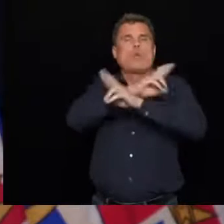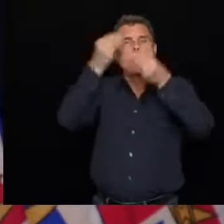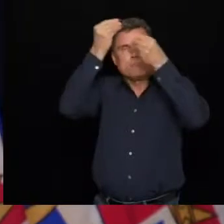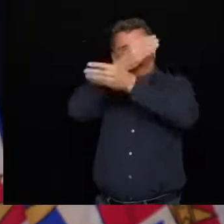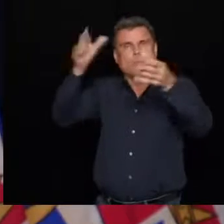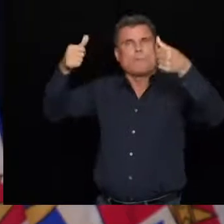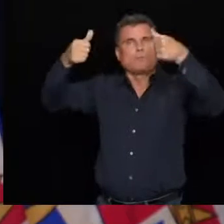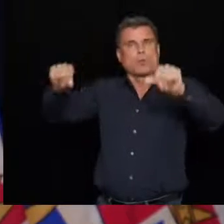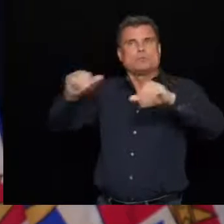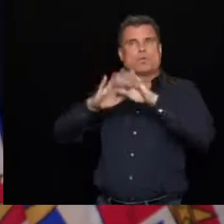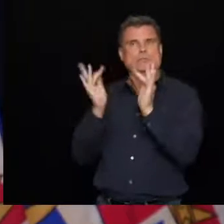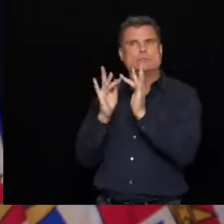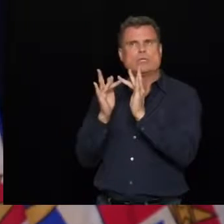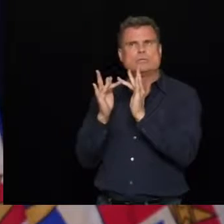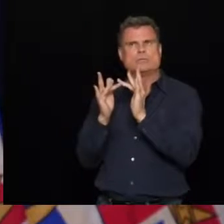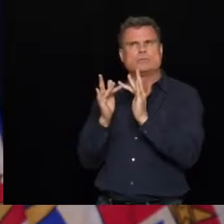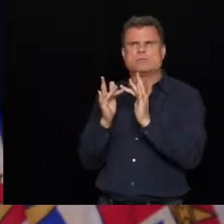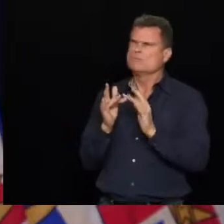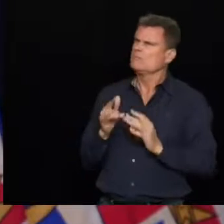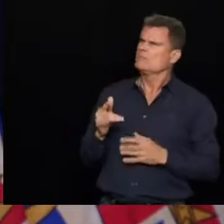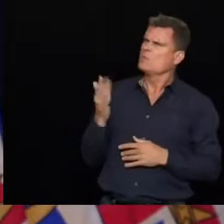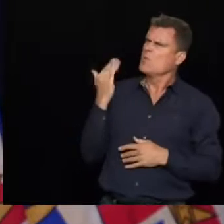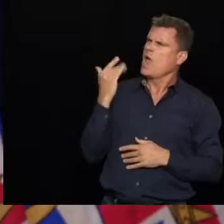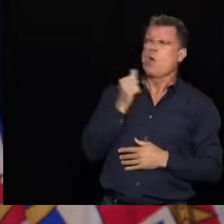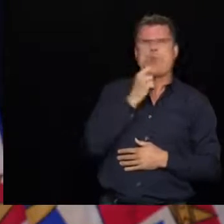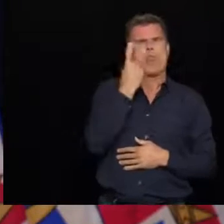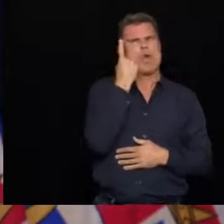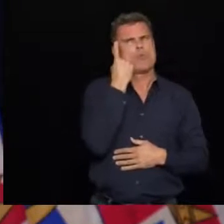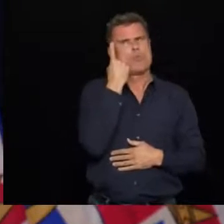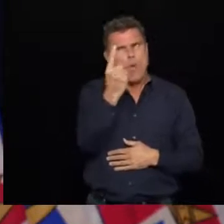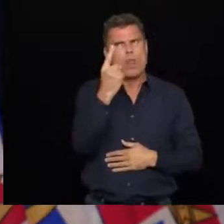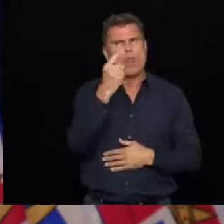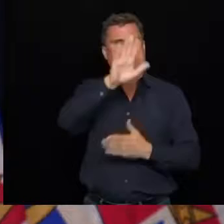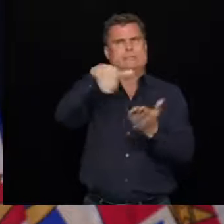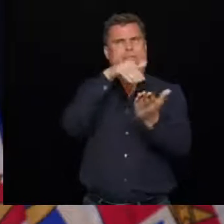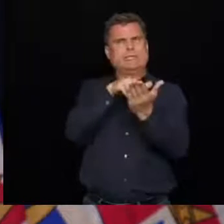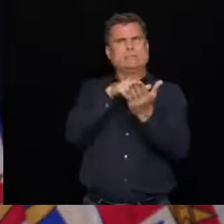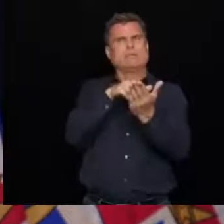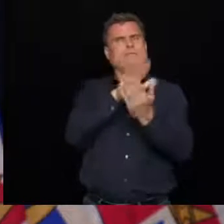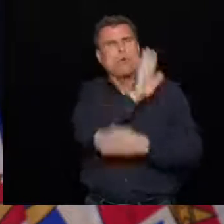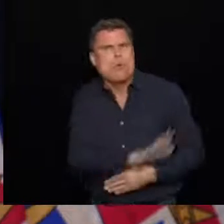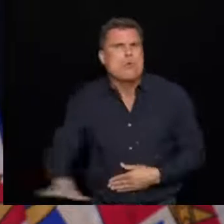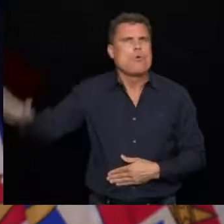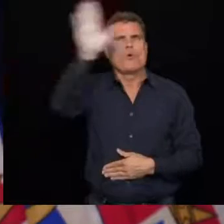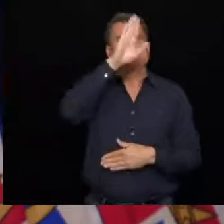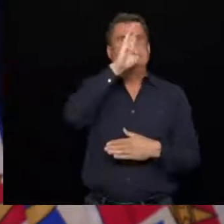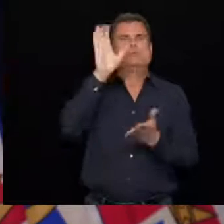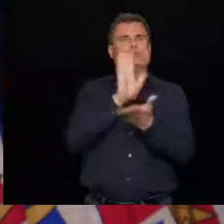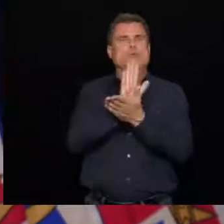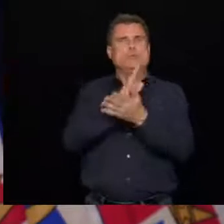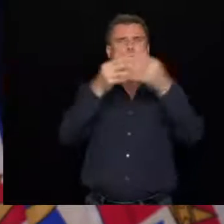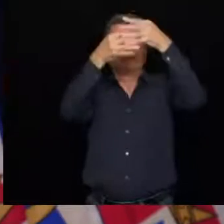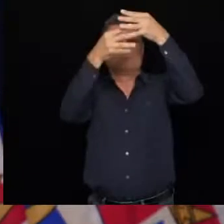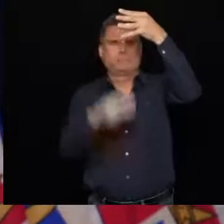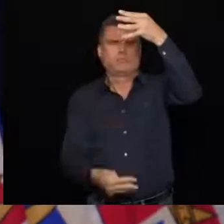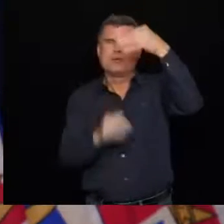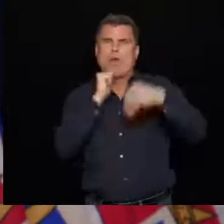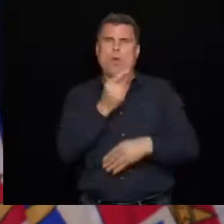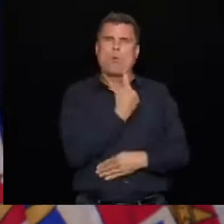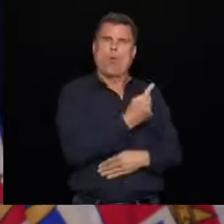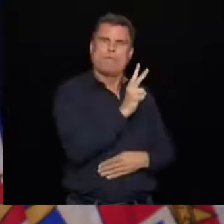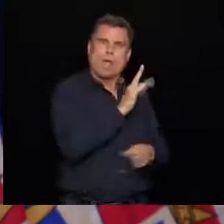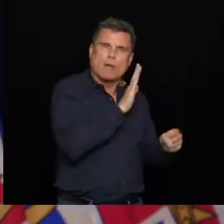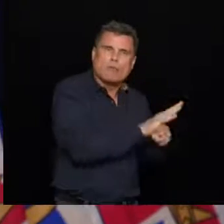to publishing notifications in school? There is one province-wide approach, and I think there was